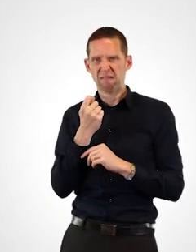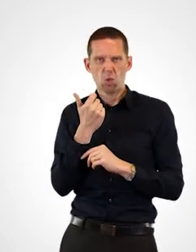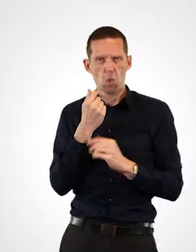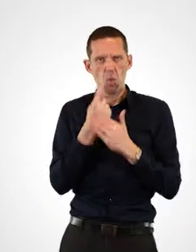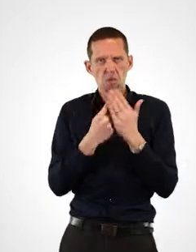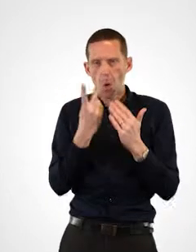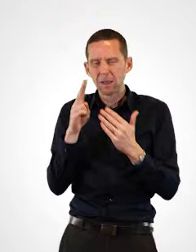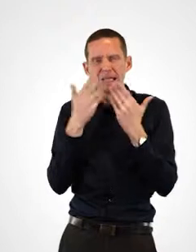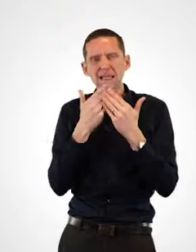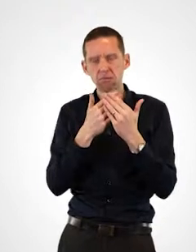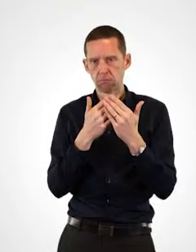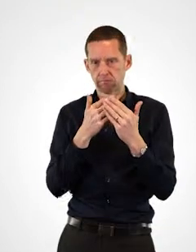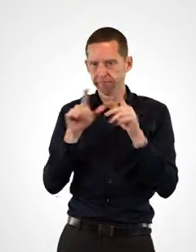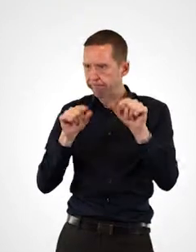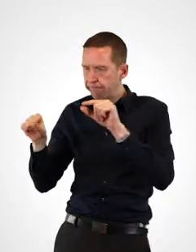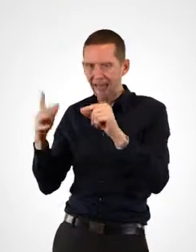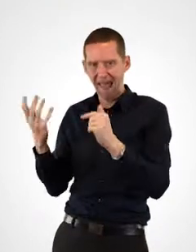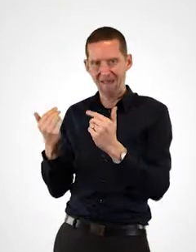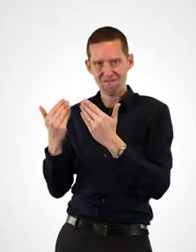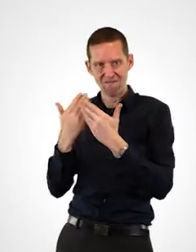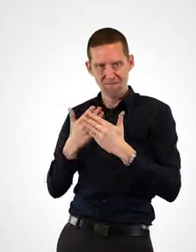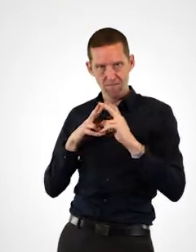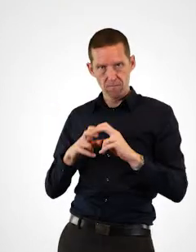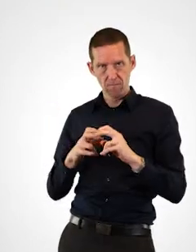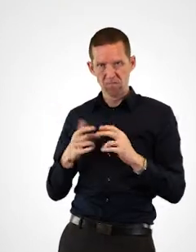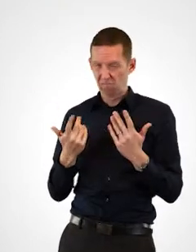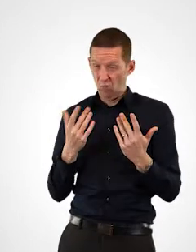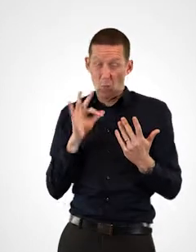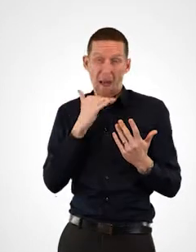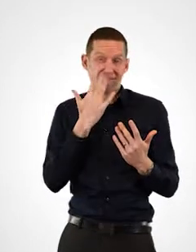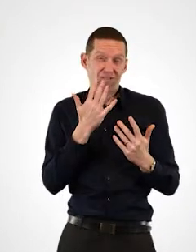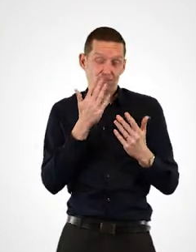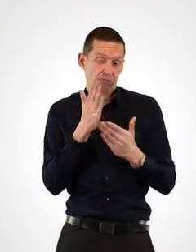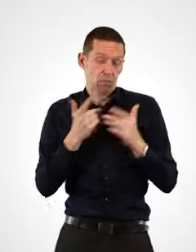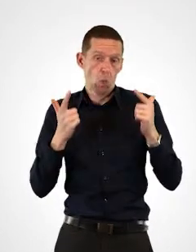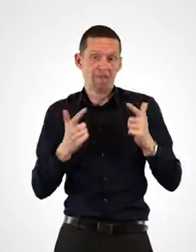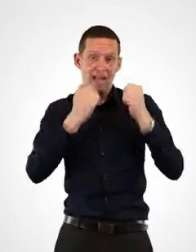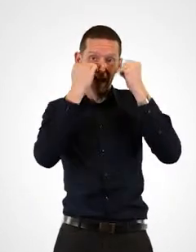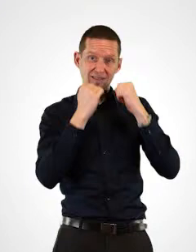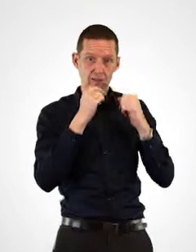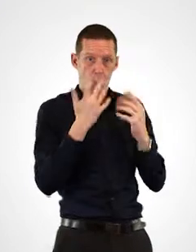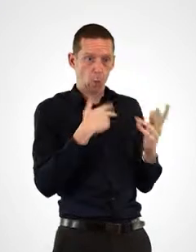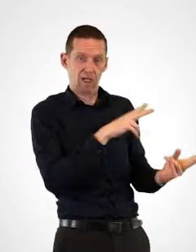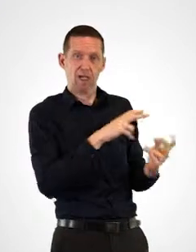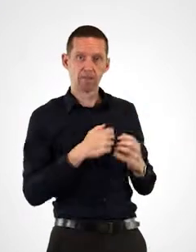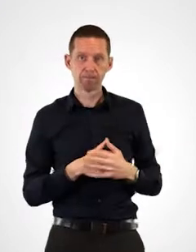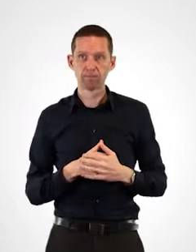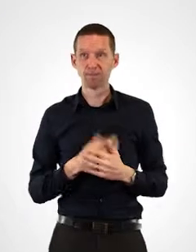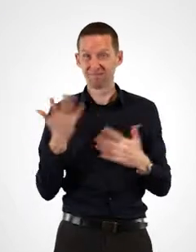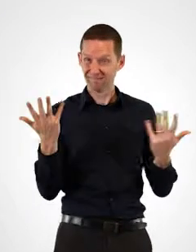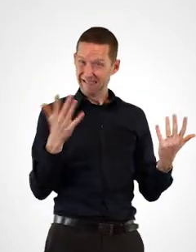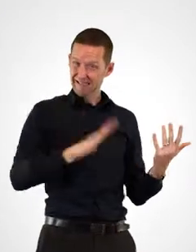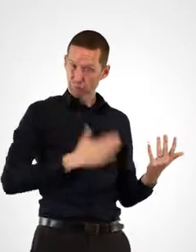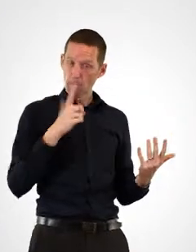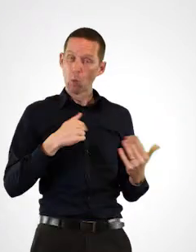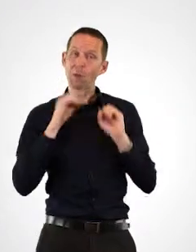this topic. And again, we have a very thin evidence base on which we're working from. And isn't it funny to think we've been saying